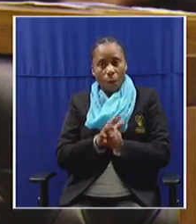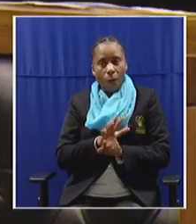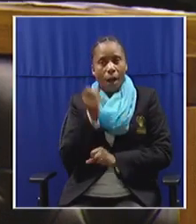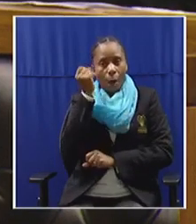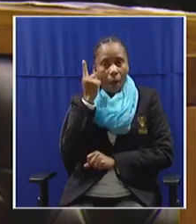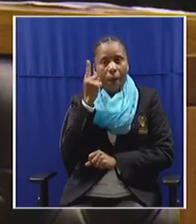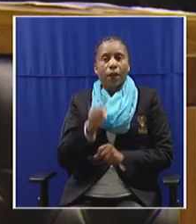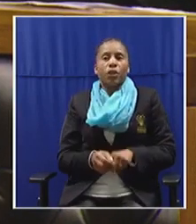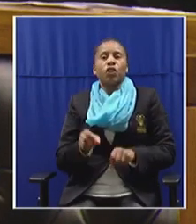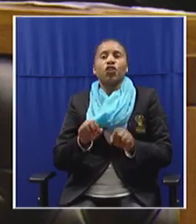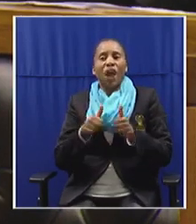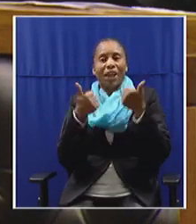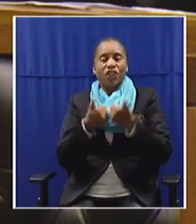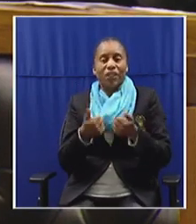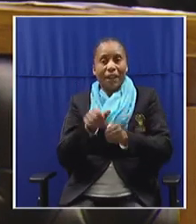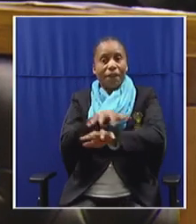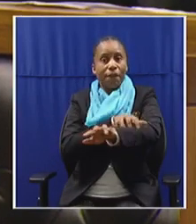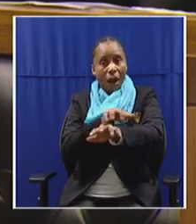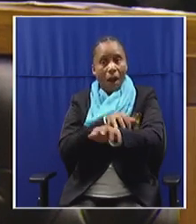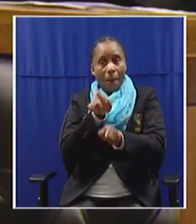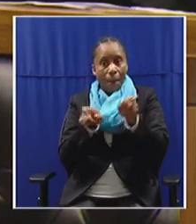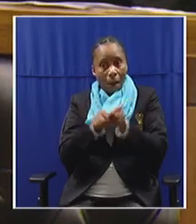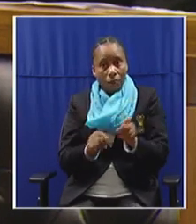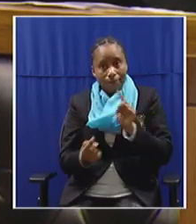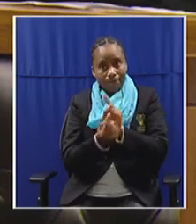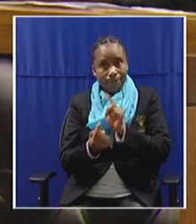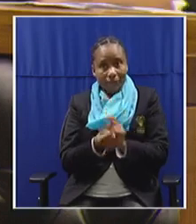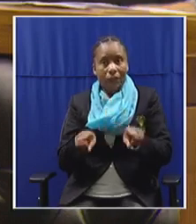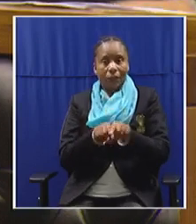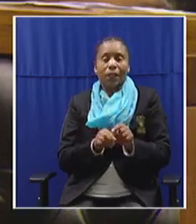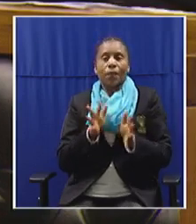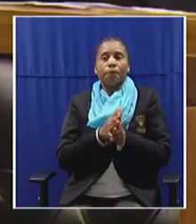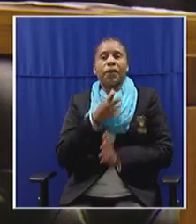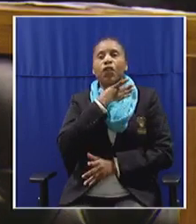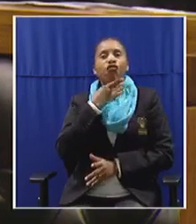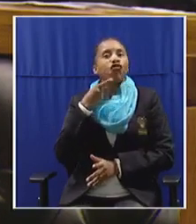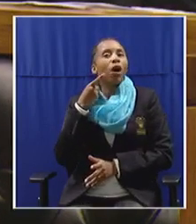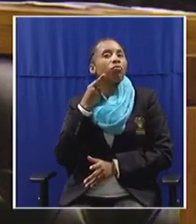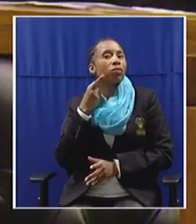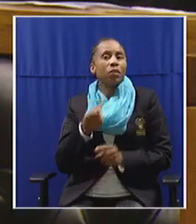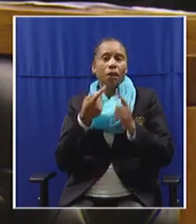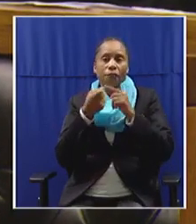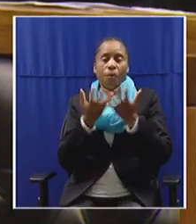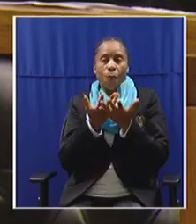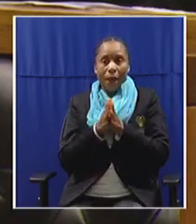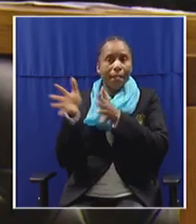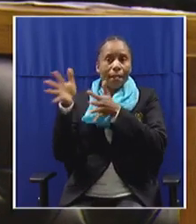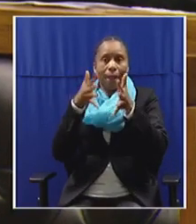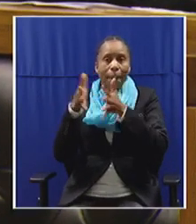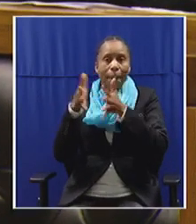by farmers related to droughts, which is exacerbated by climate change,